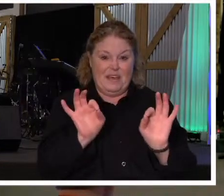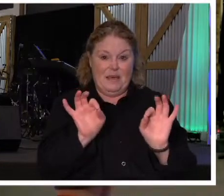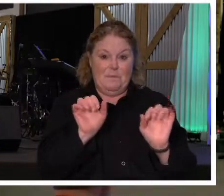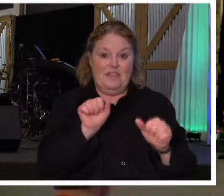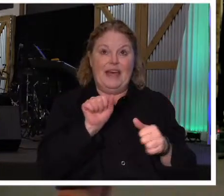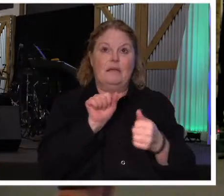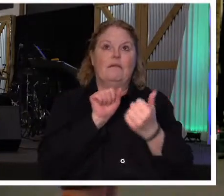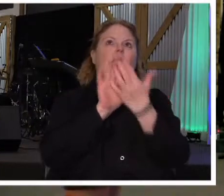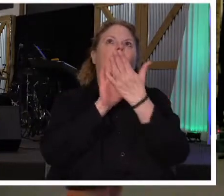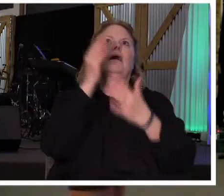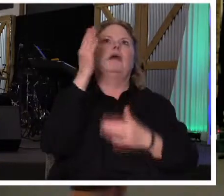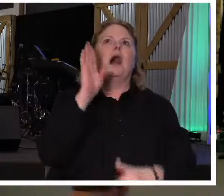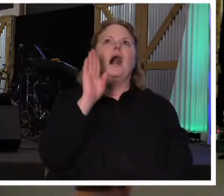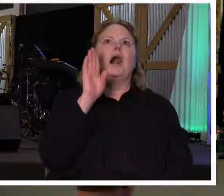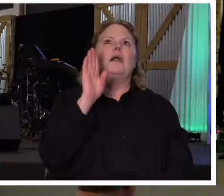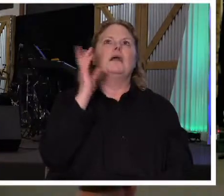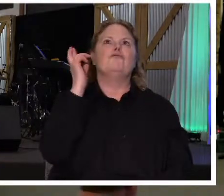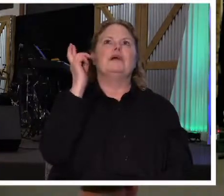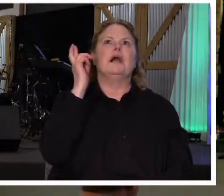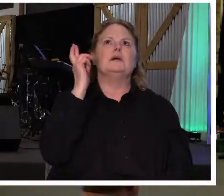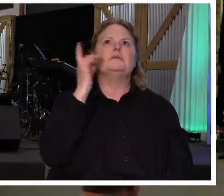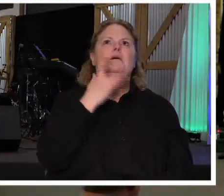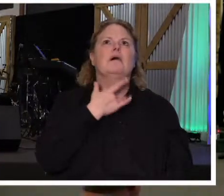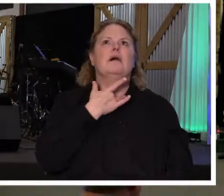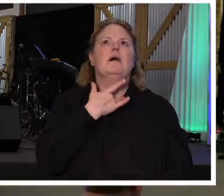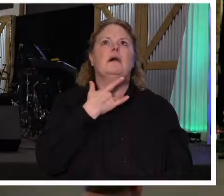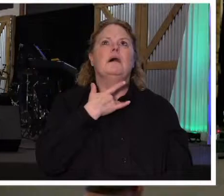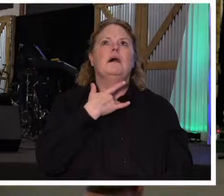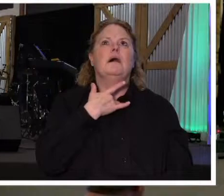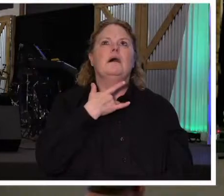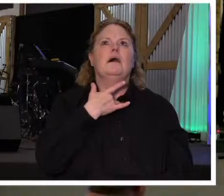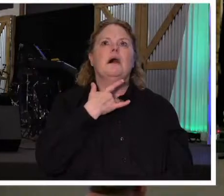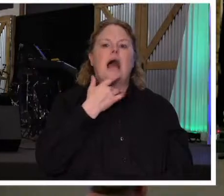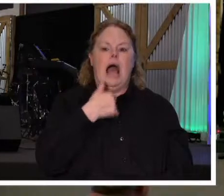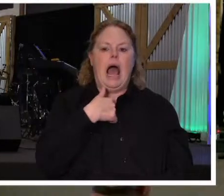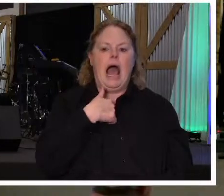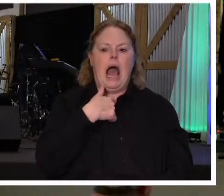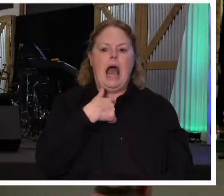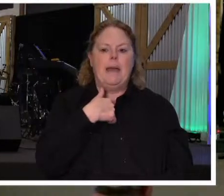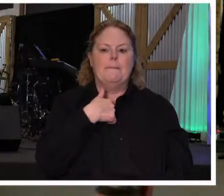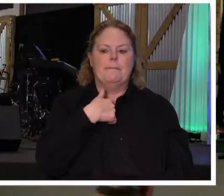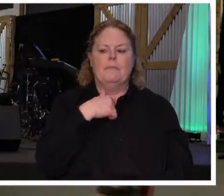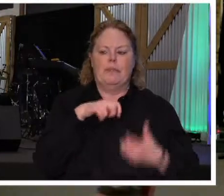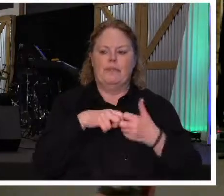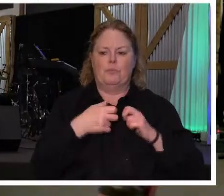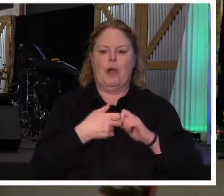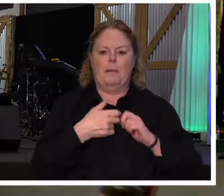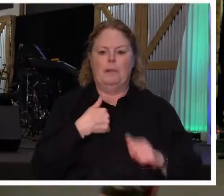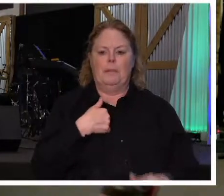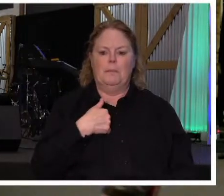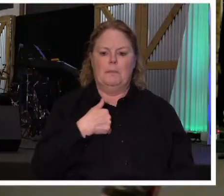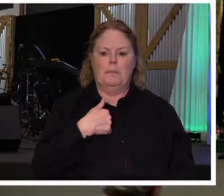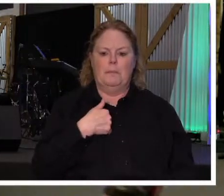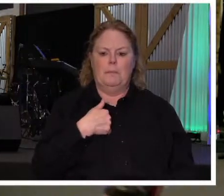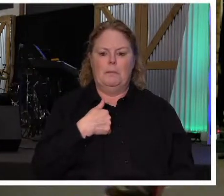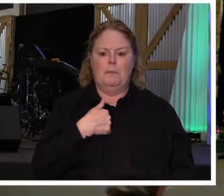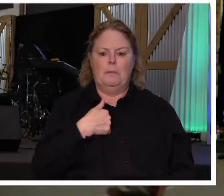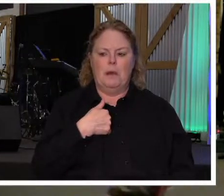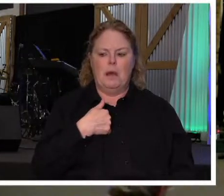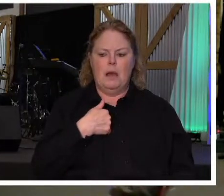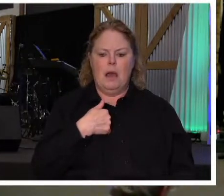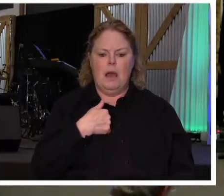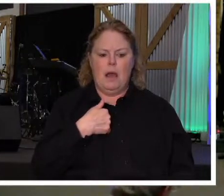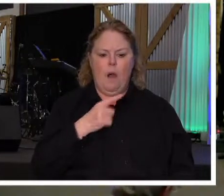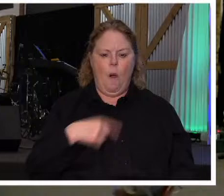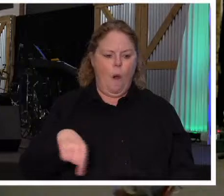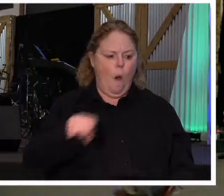of the Lord. And suddenly he realizes that everybody else is not the problem. He is the problem. He said, of all my people